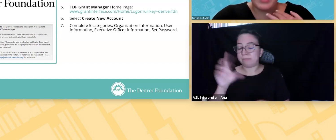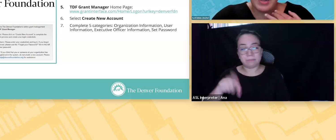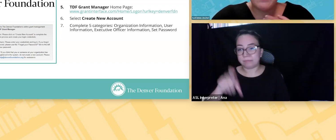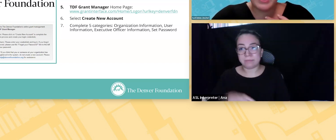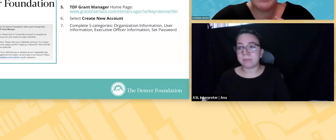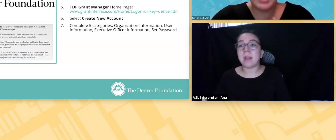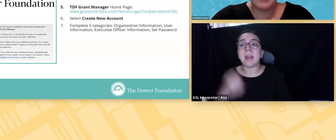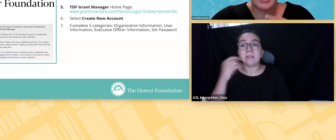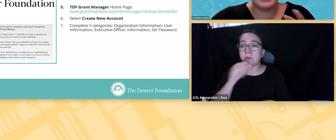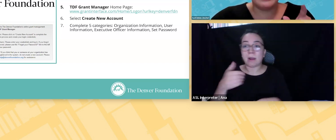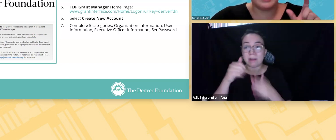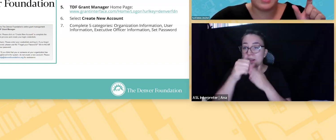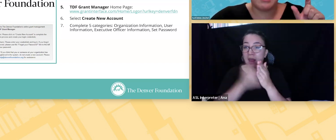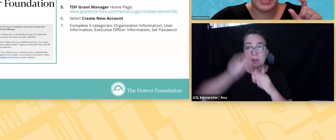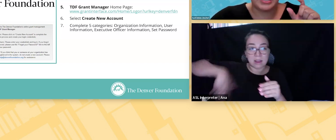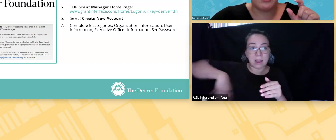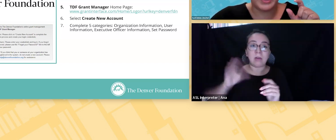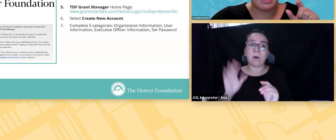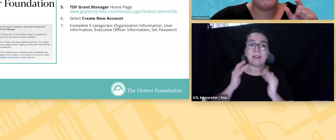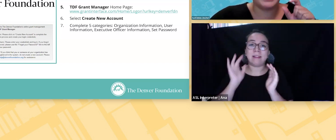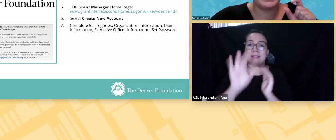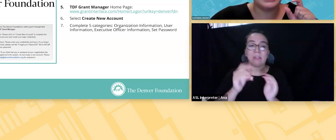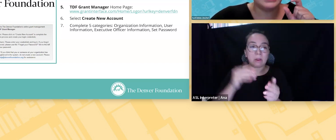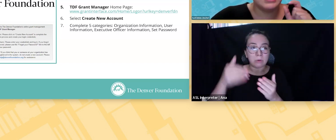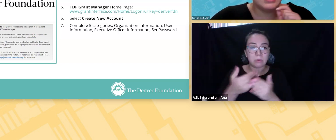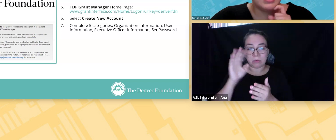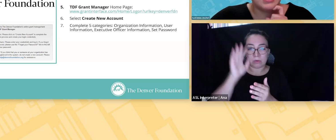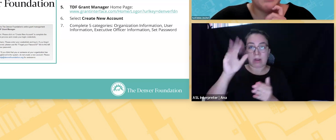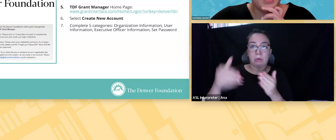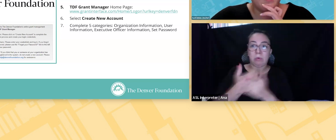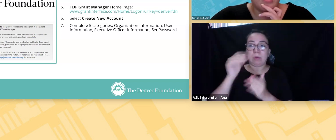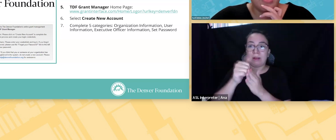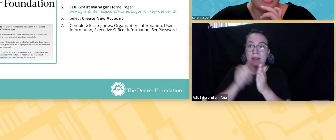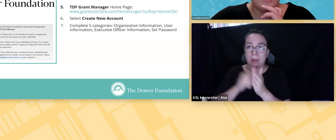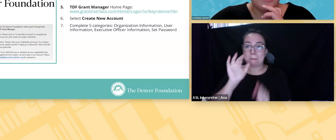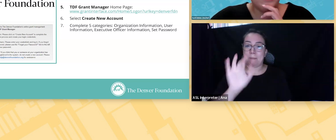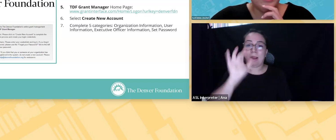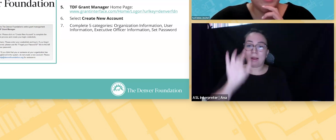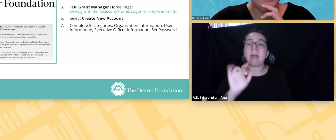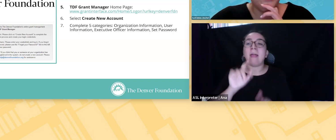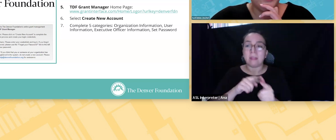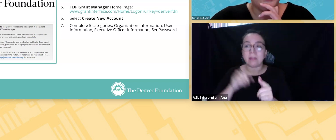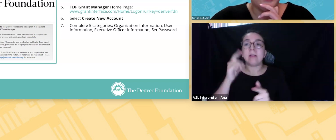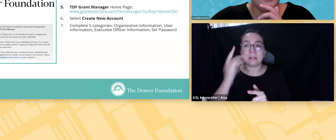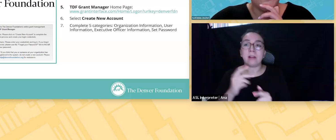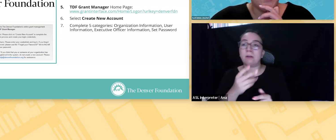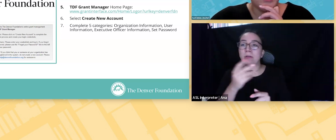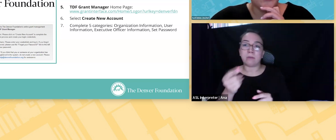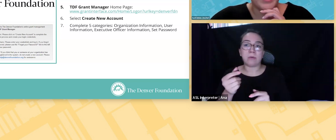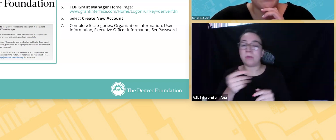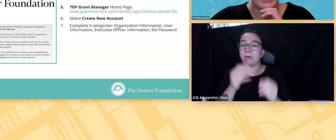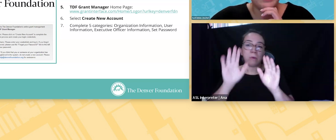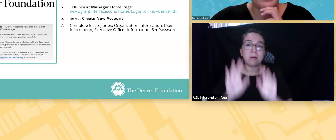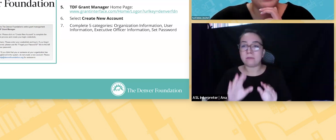If you do not have an account yet, go ahead and click that Create New Account button. And there are a couple of really wonderful features